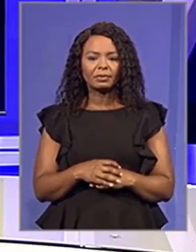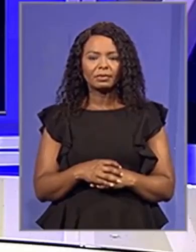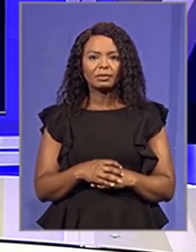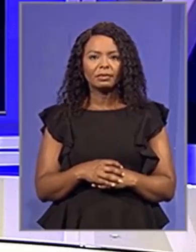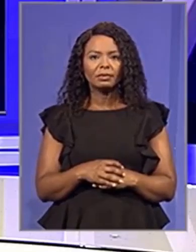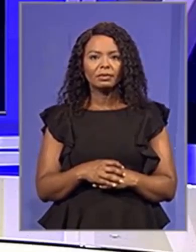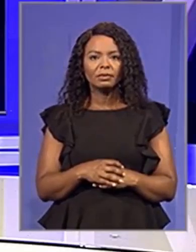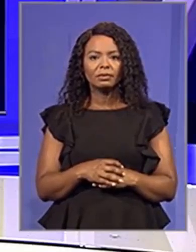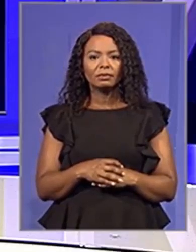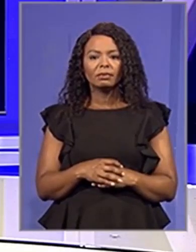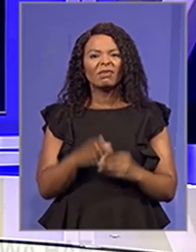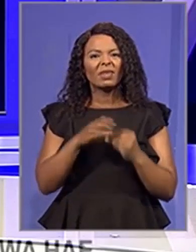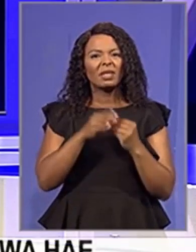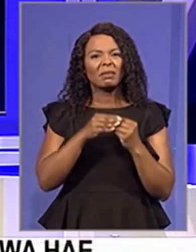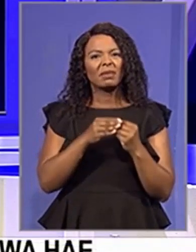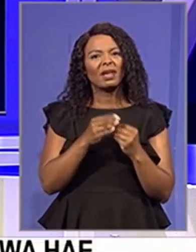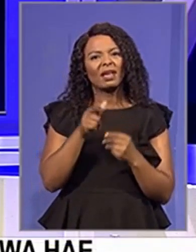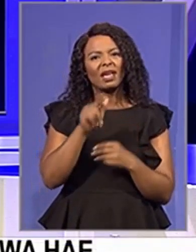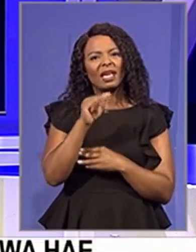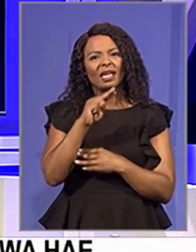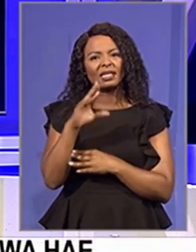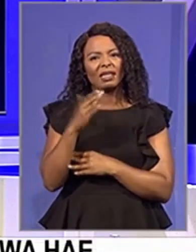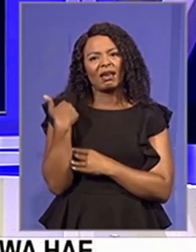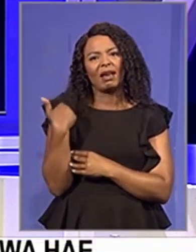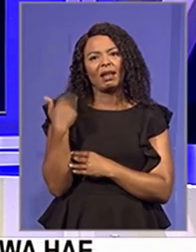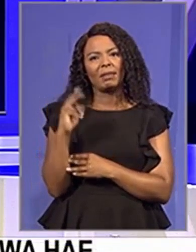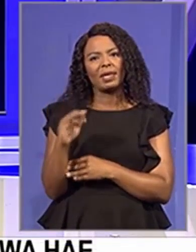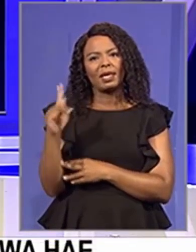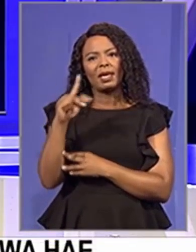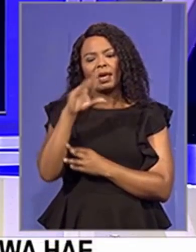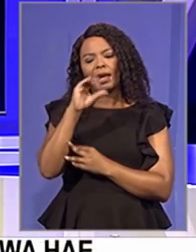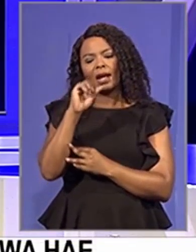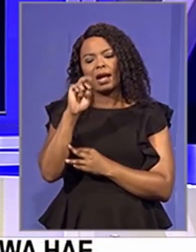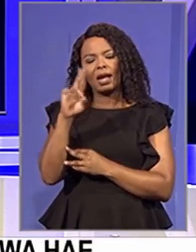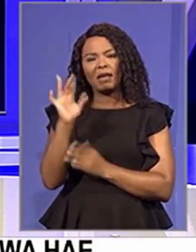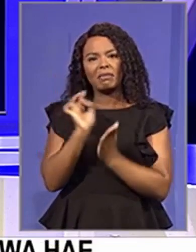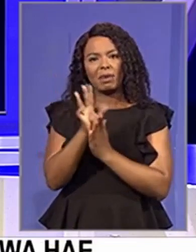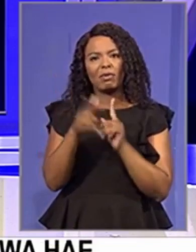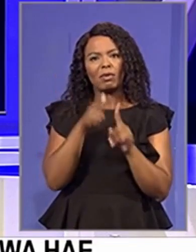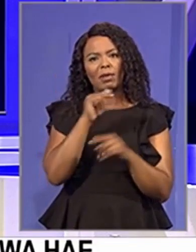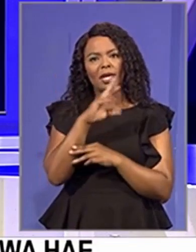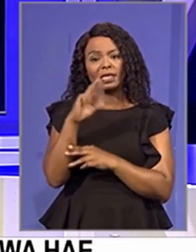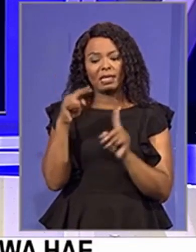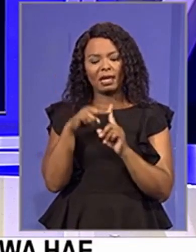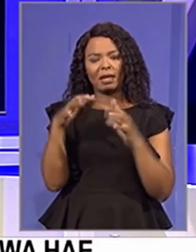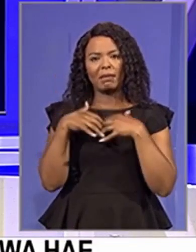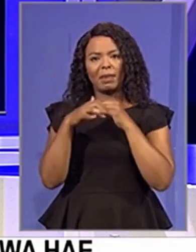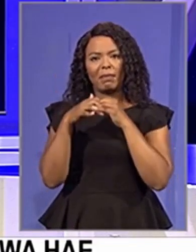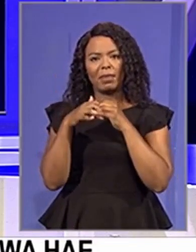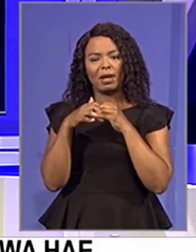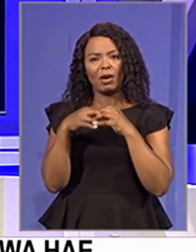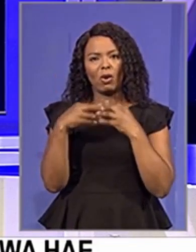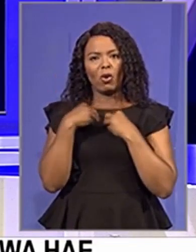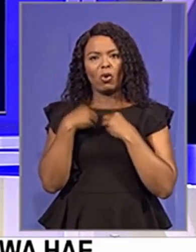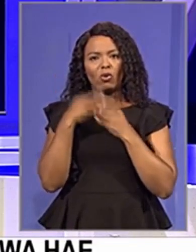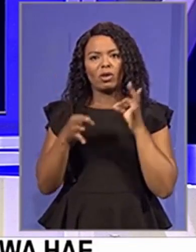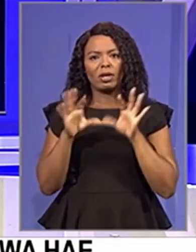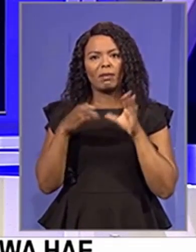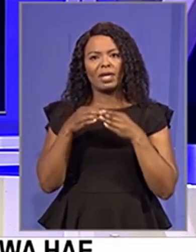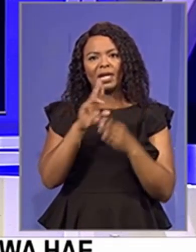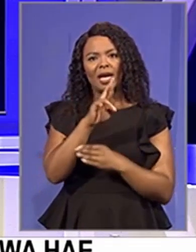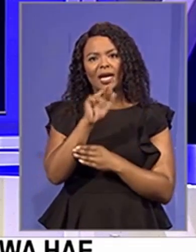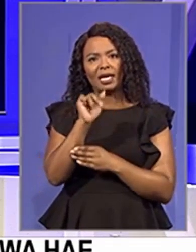Setho sa mehleng sa ANC Niehaus ya ileng a lelekwa mokgeng o thehile mokgatlo wa hae o bitswang Radical Economic Transformation